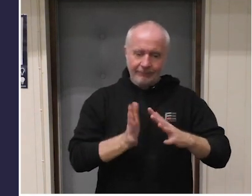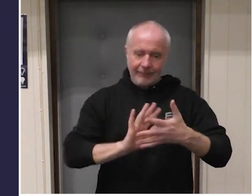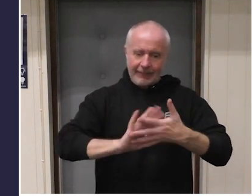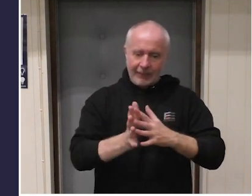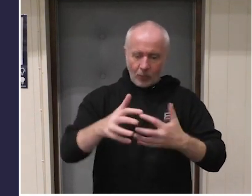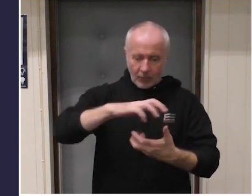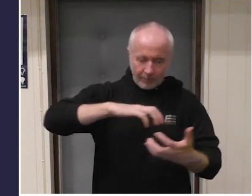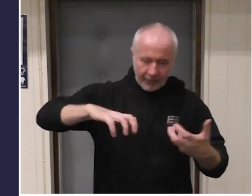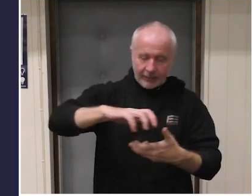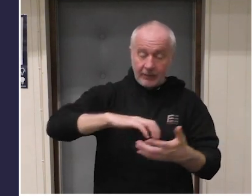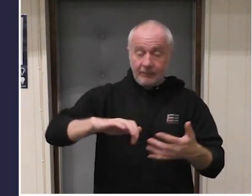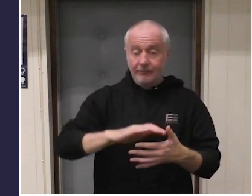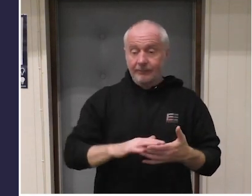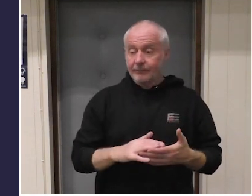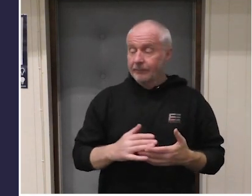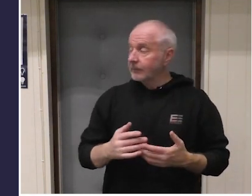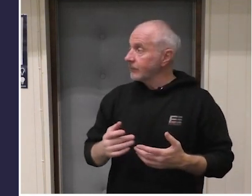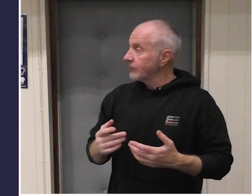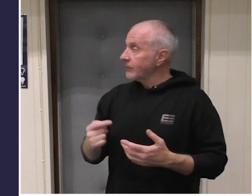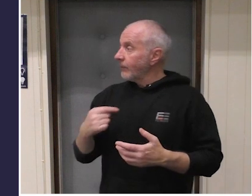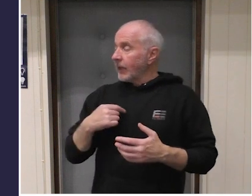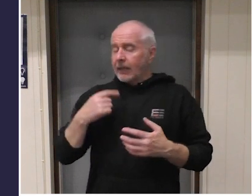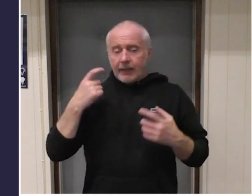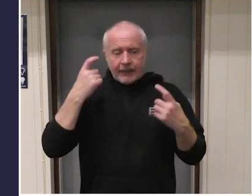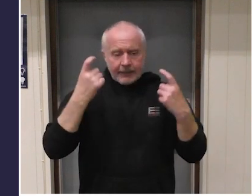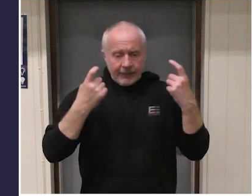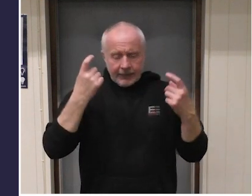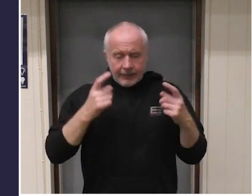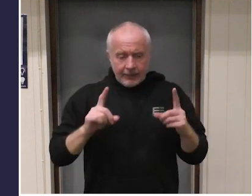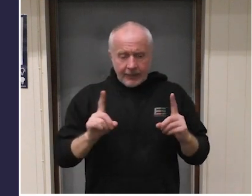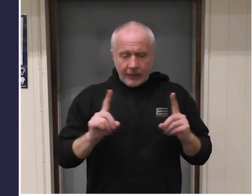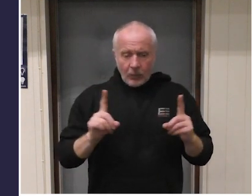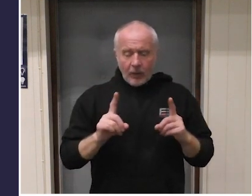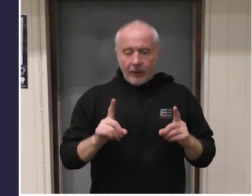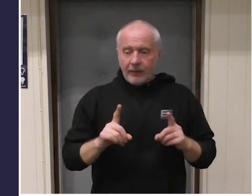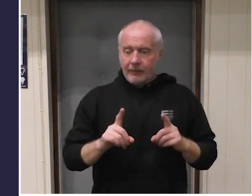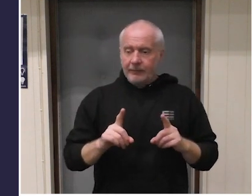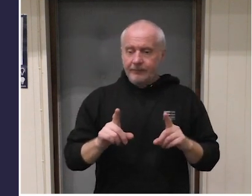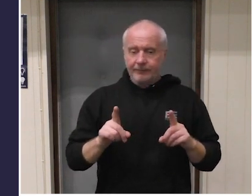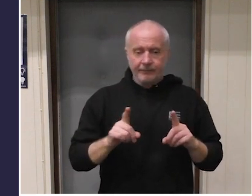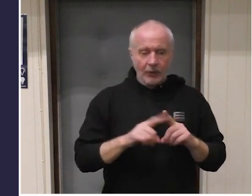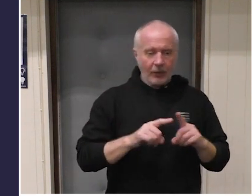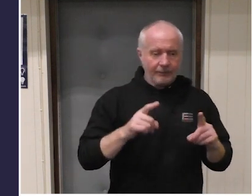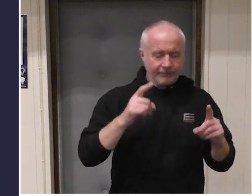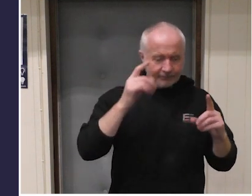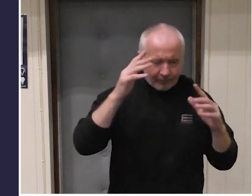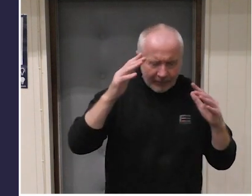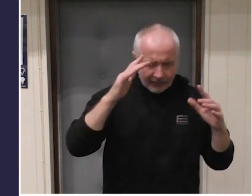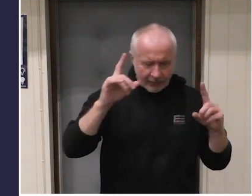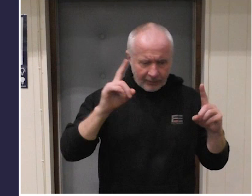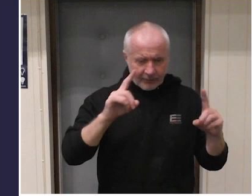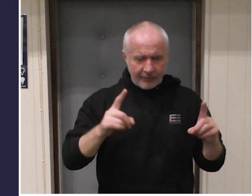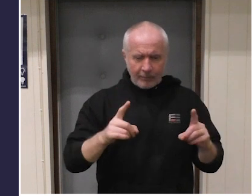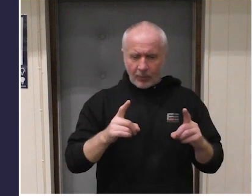And systems, and the way I like to think about it more is a bit less mystical, possibly, that systems just tend